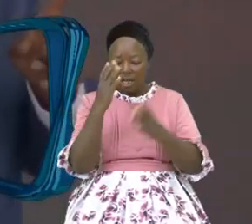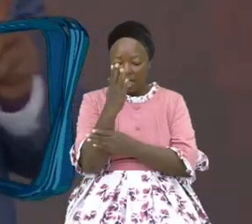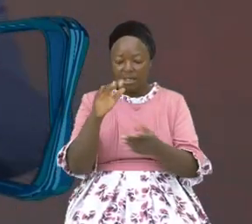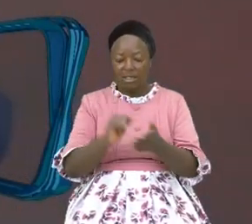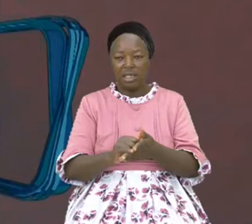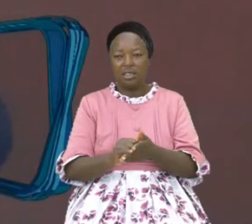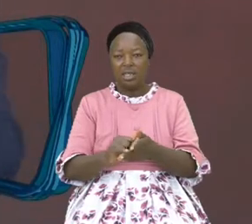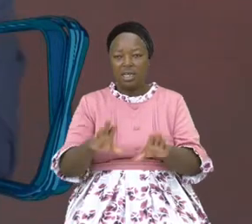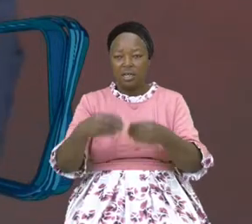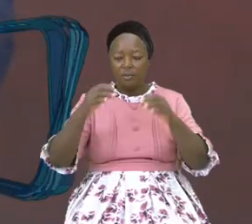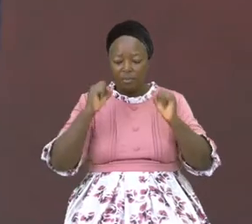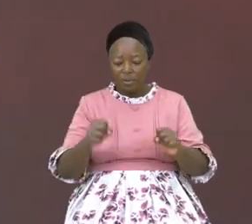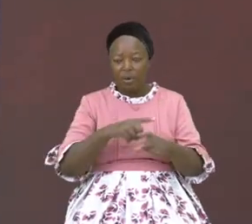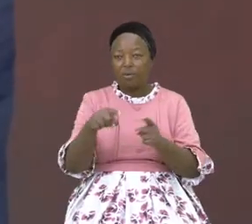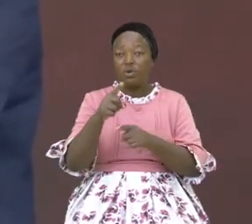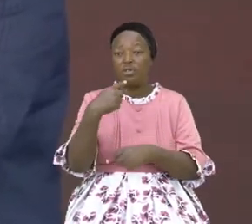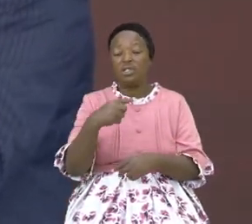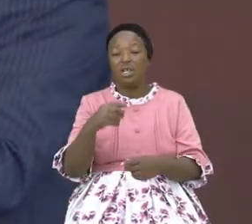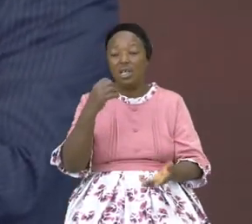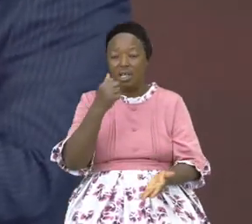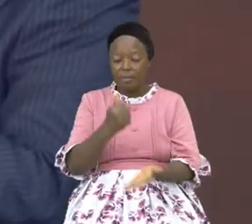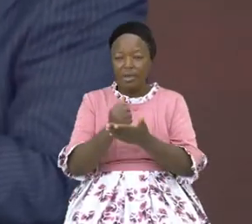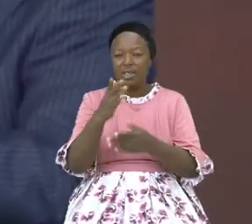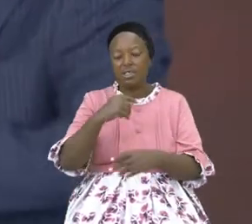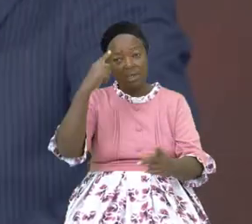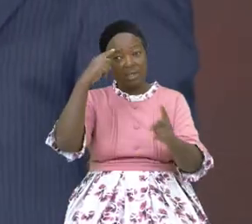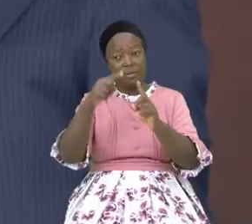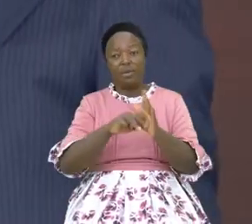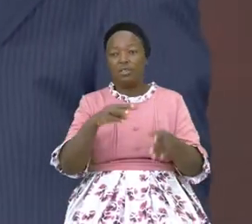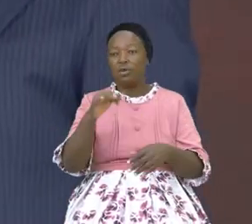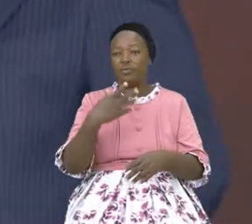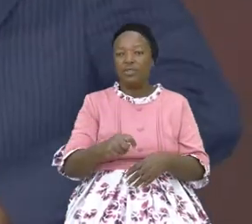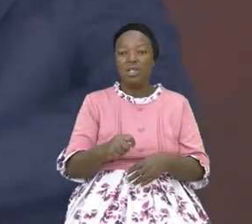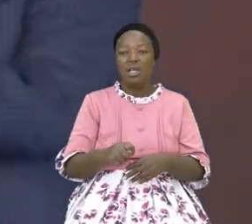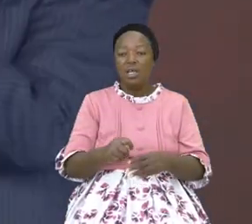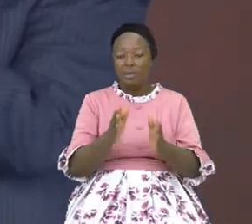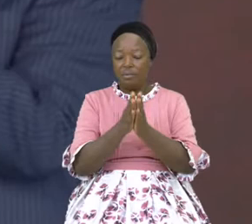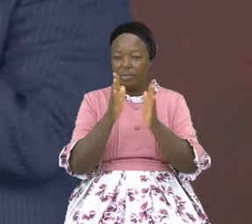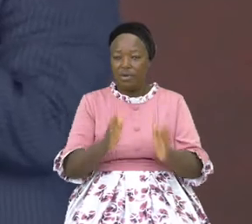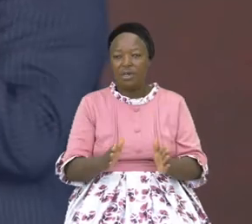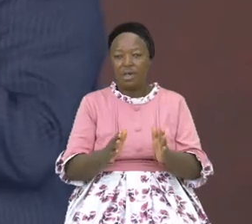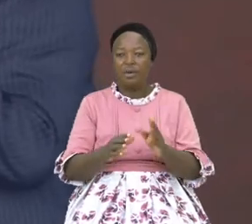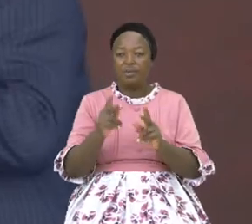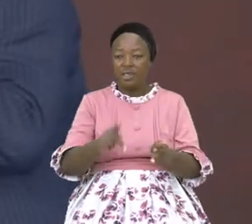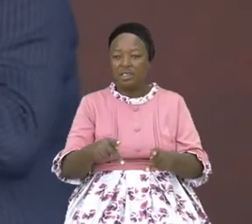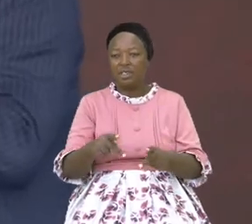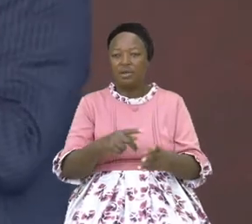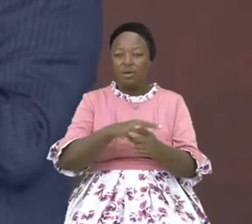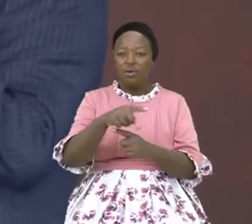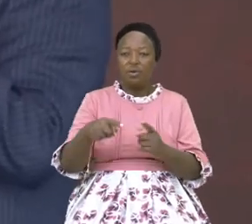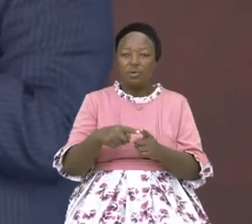you say amen, there is an agreement of the petitioner with his